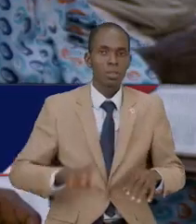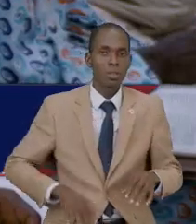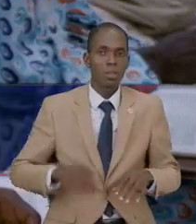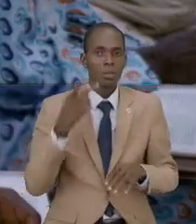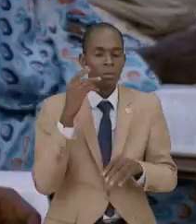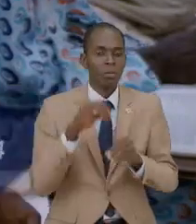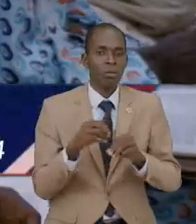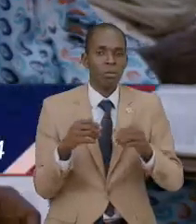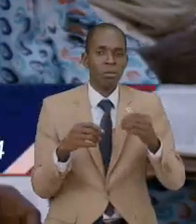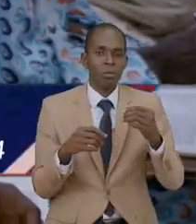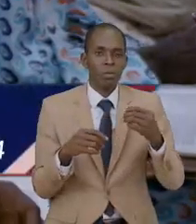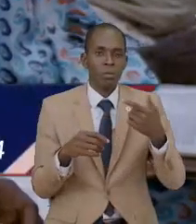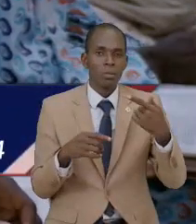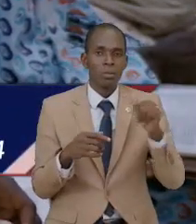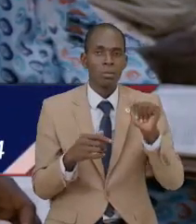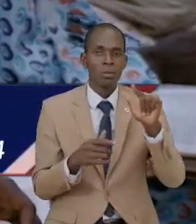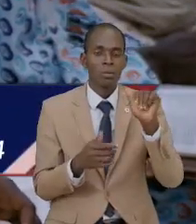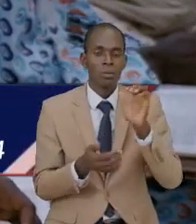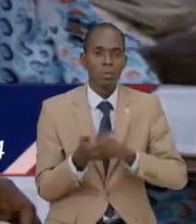verse 16.